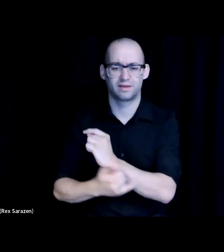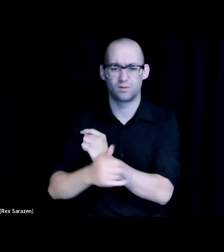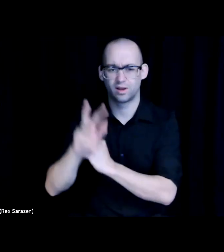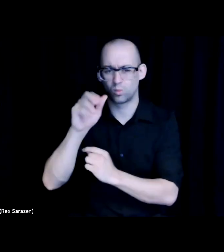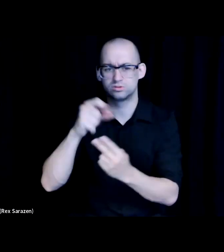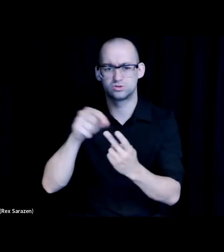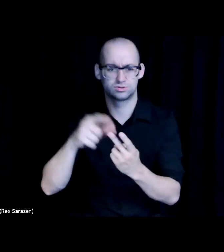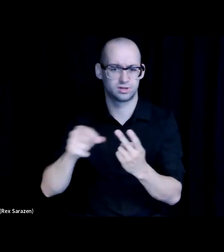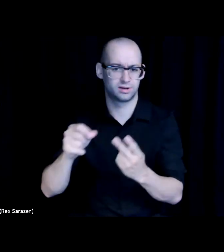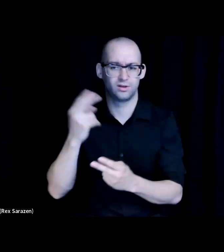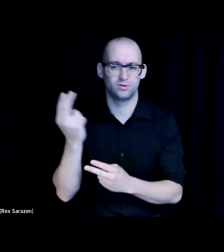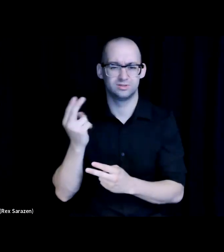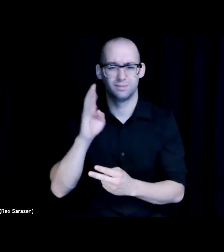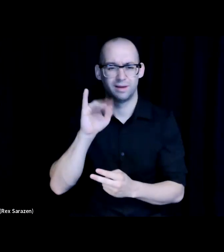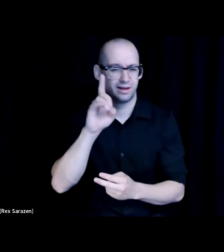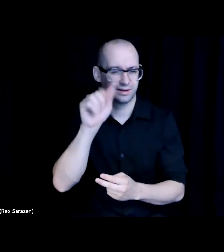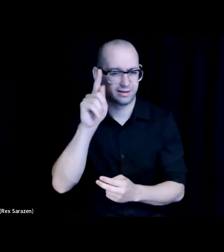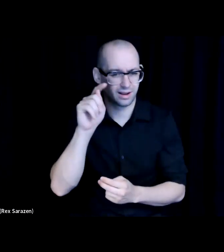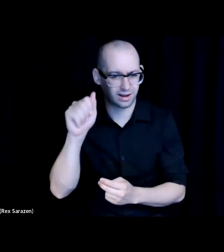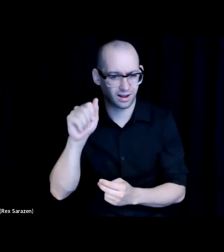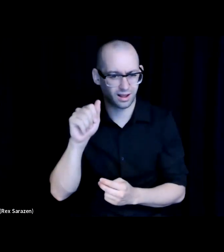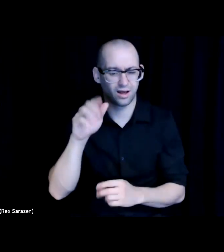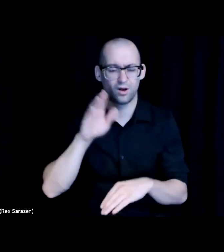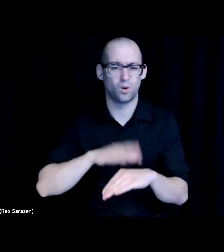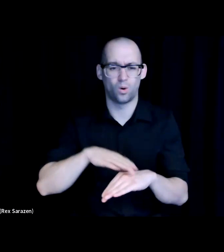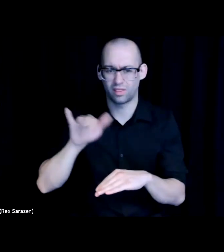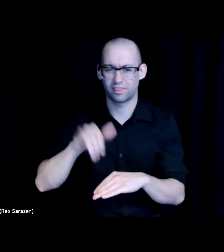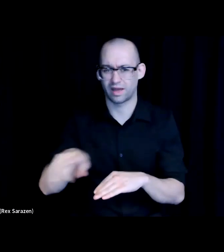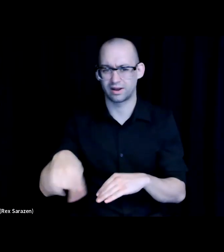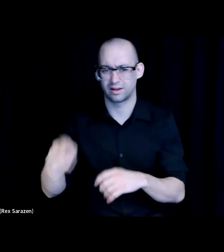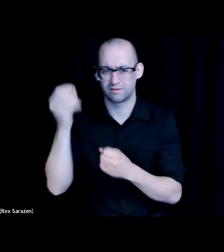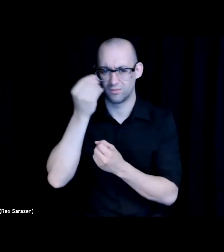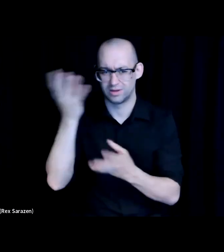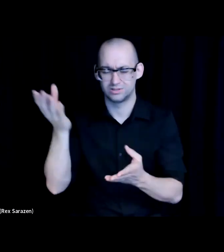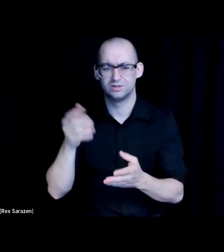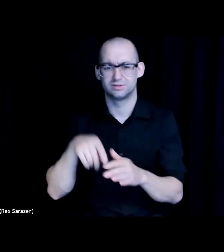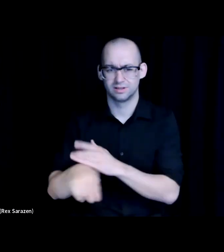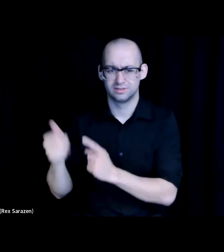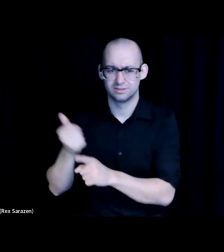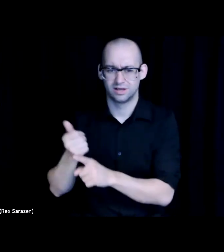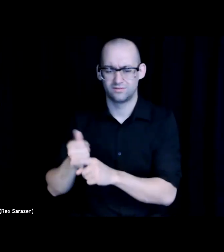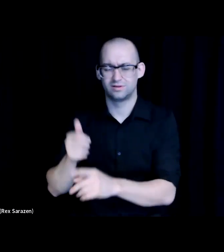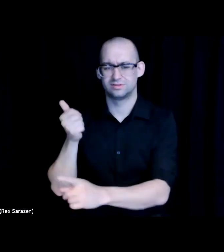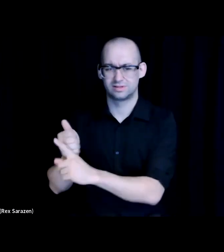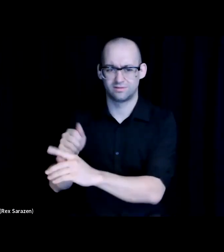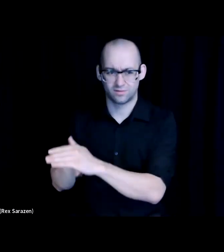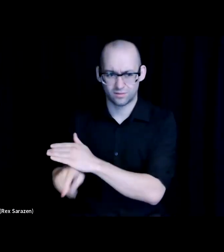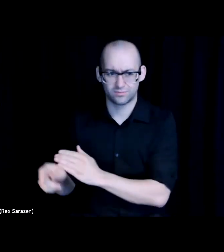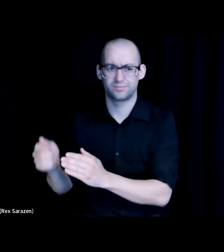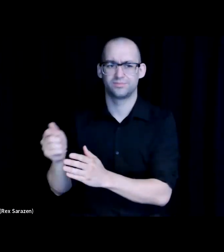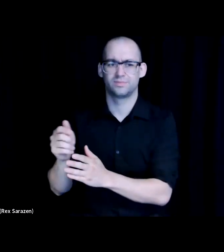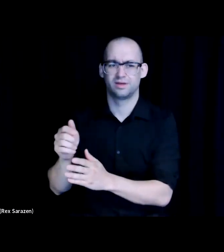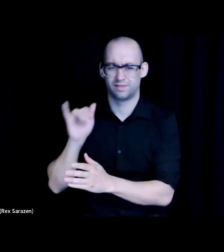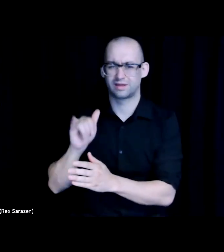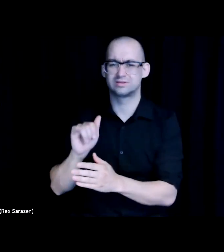data on suicide rates and self-harm emergency department visits as the primary criteria for